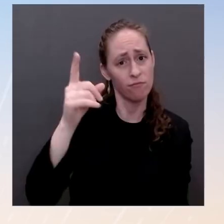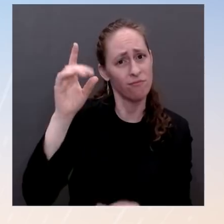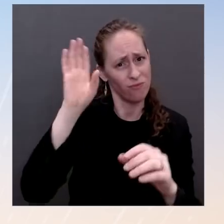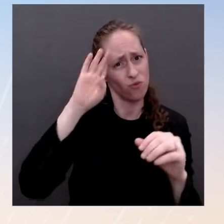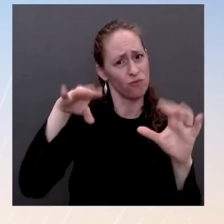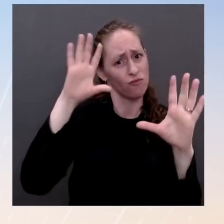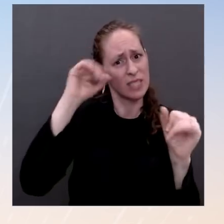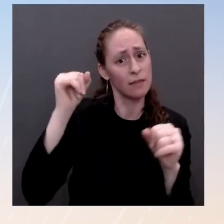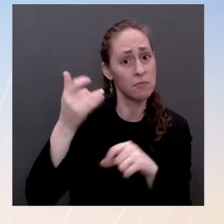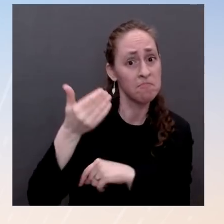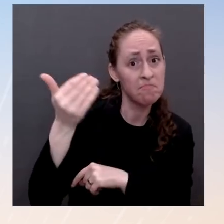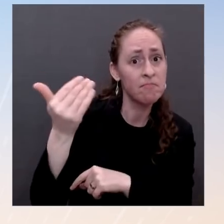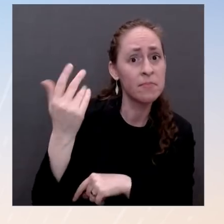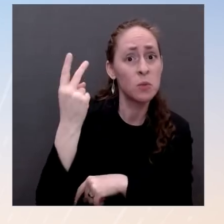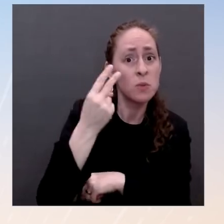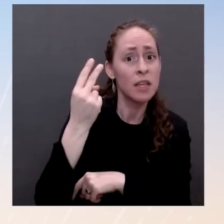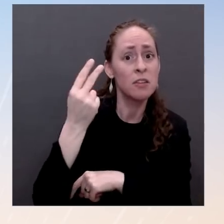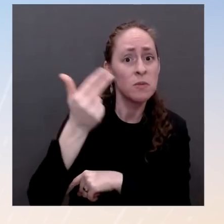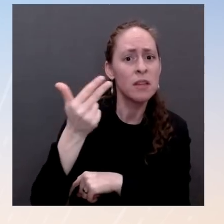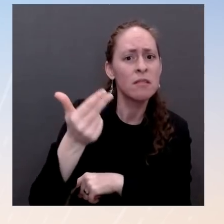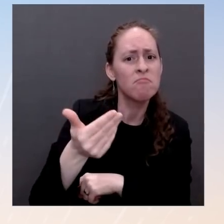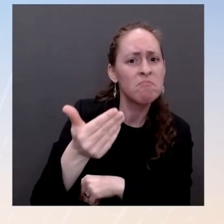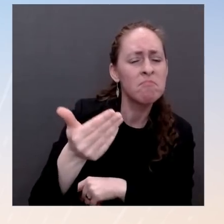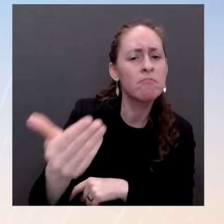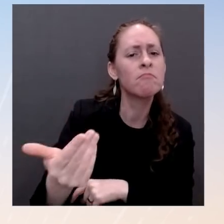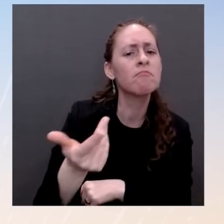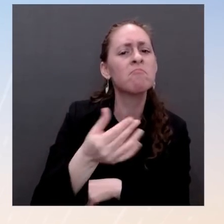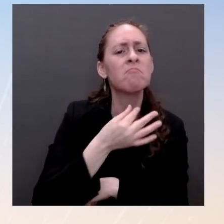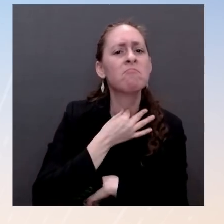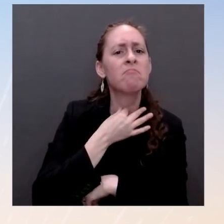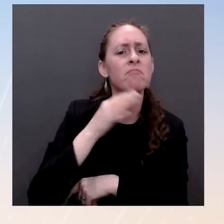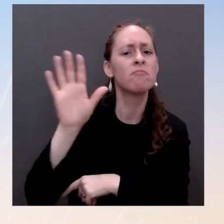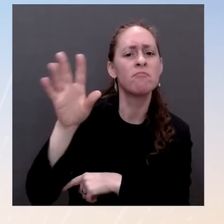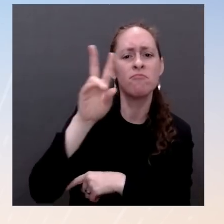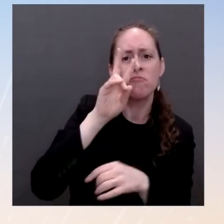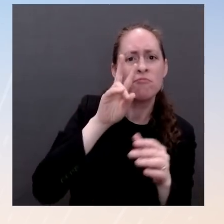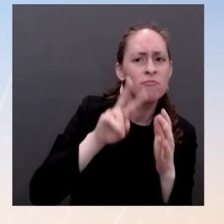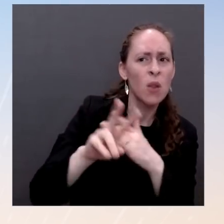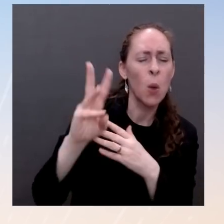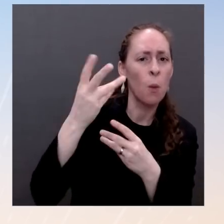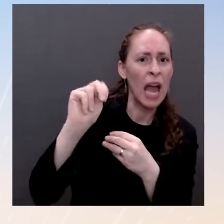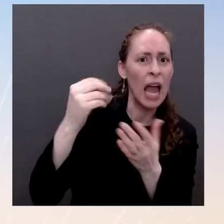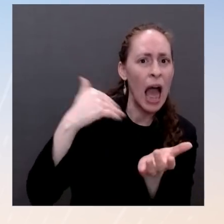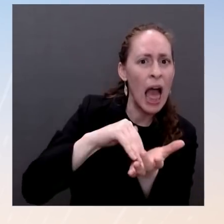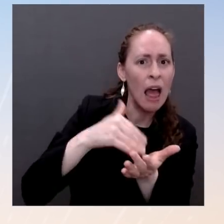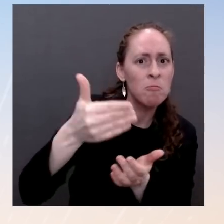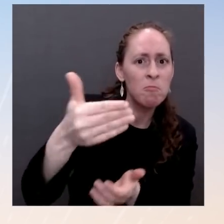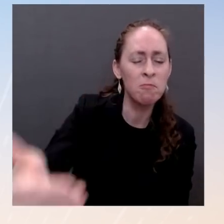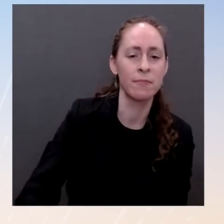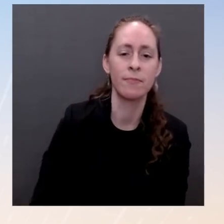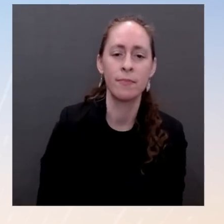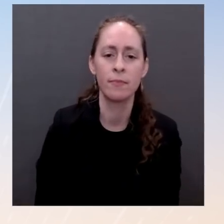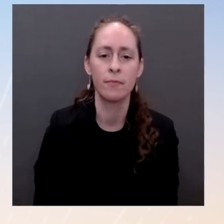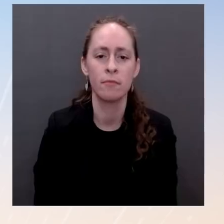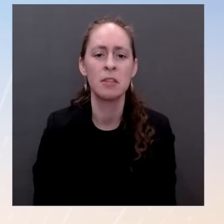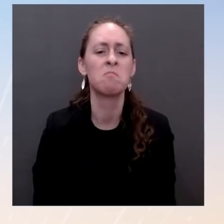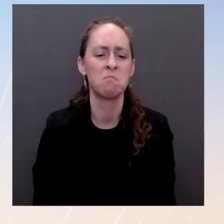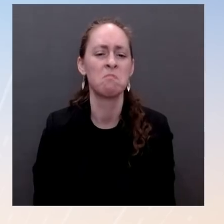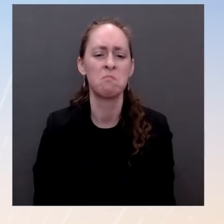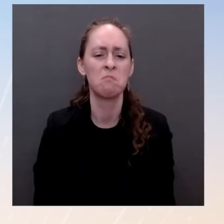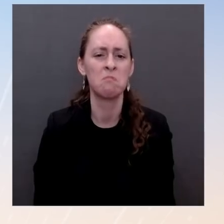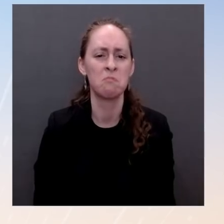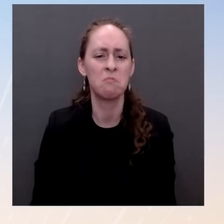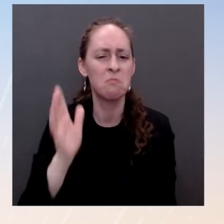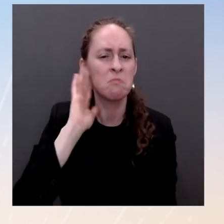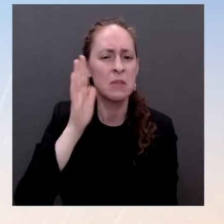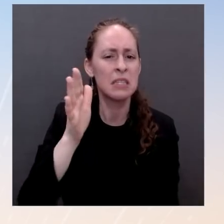You know, I think you can expect that to increase around the State of the Union and after. I think we are constrained by a couple